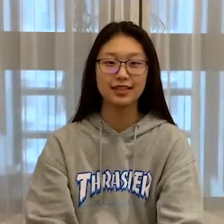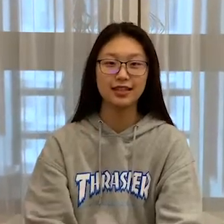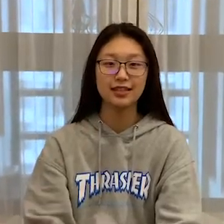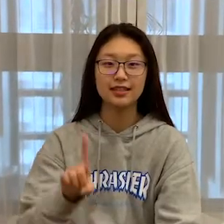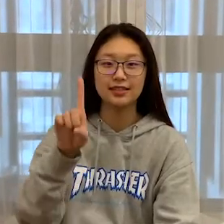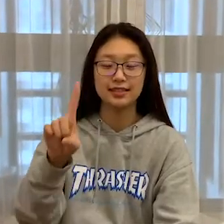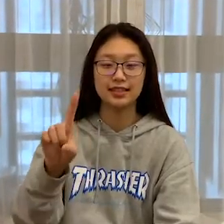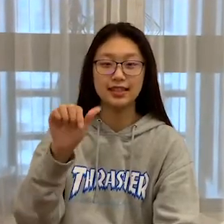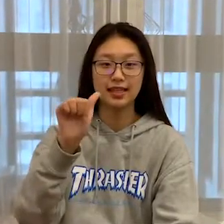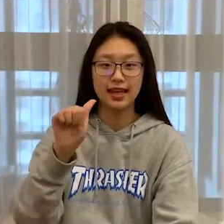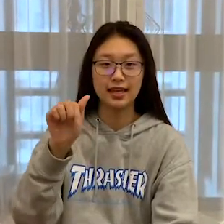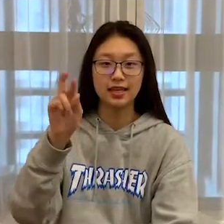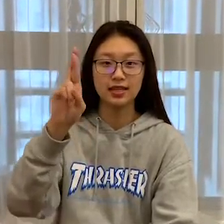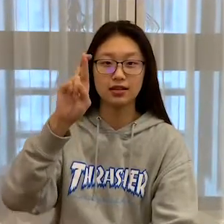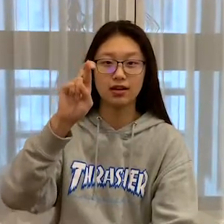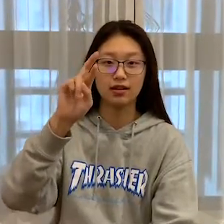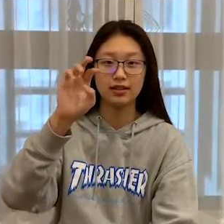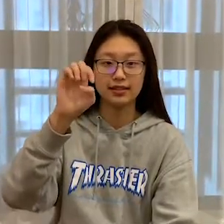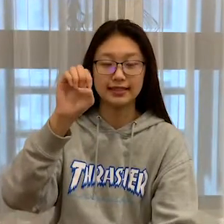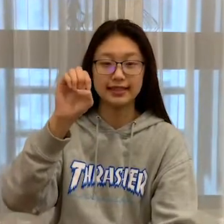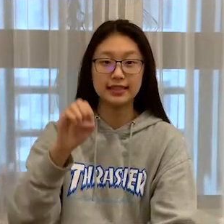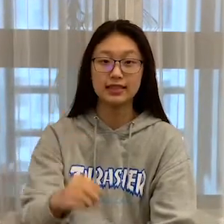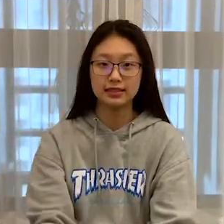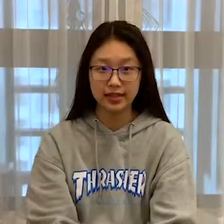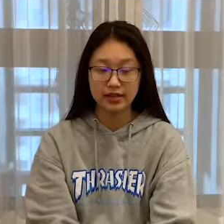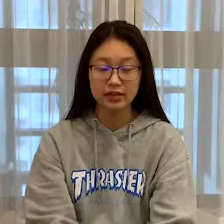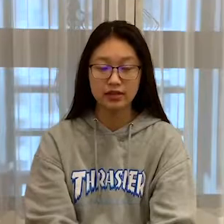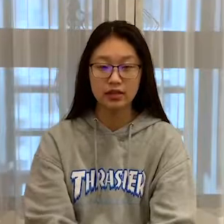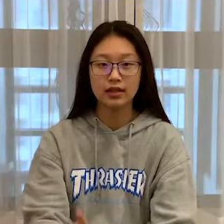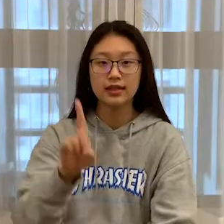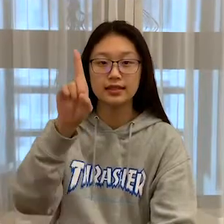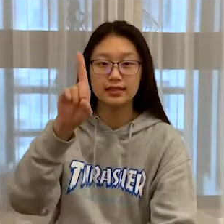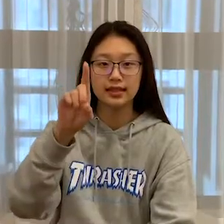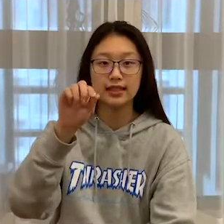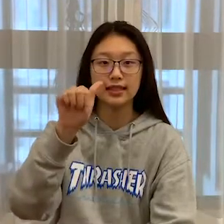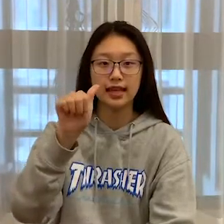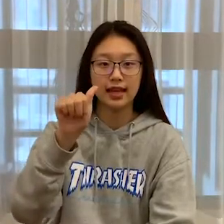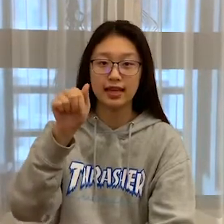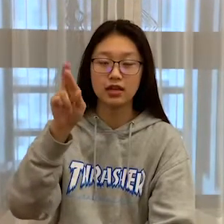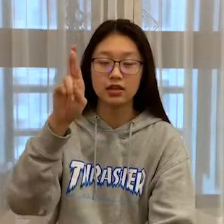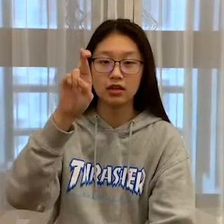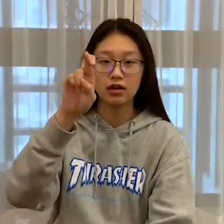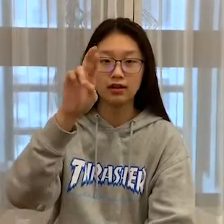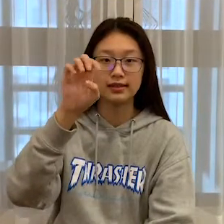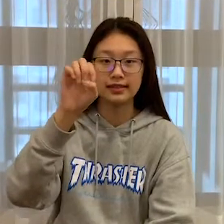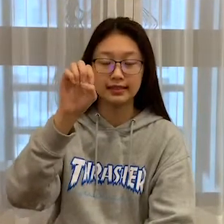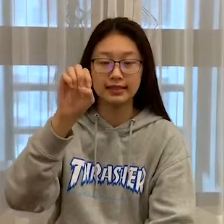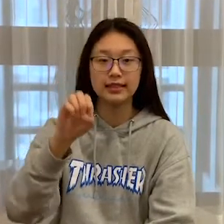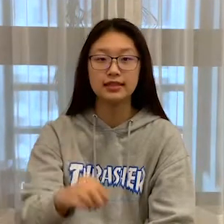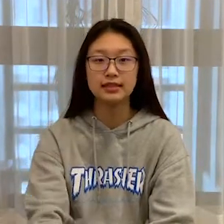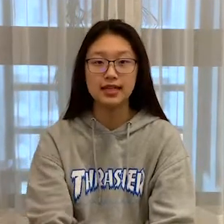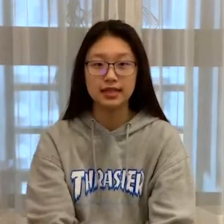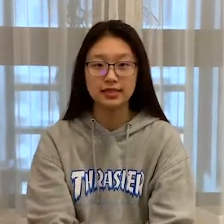This character is pronounced as Gan. Gan. When it's used as an adjective, normally it's used